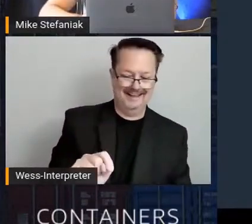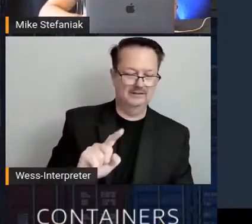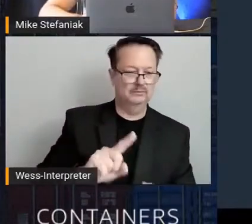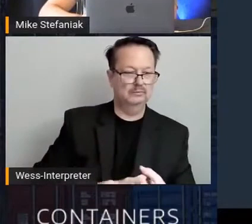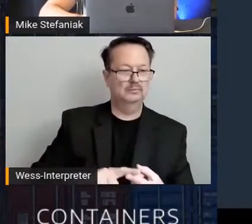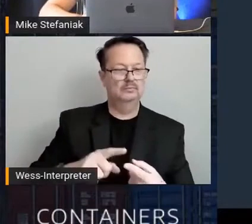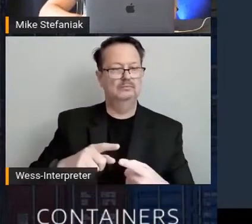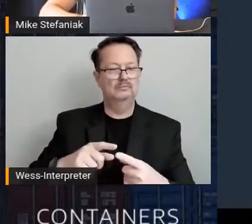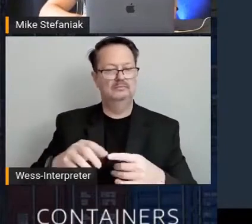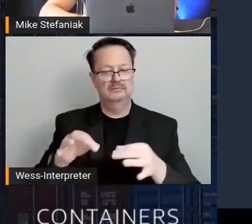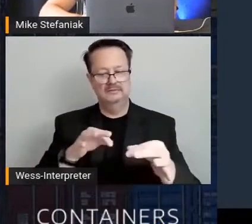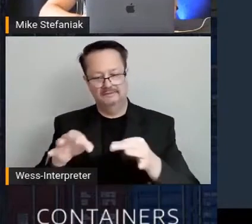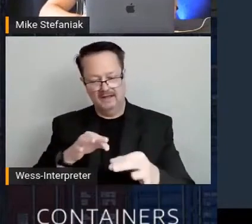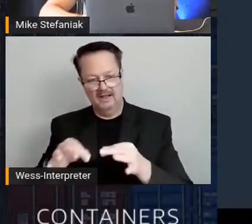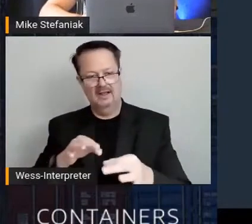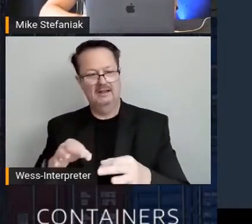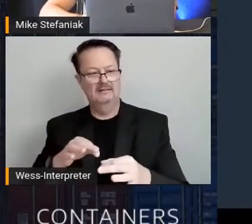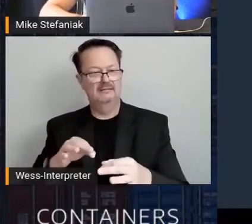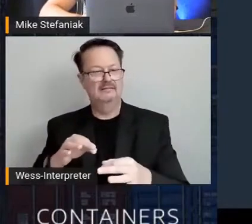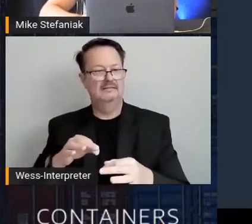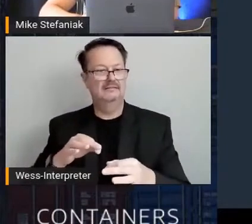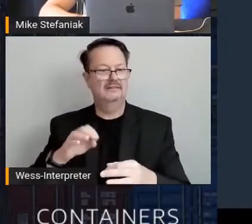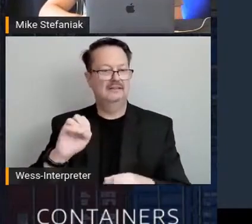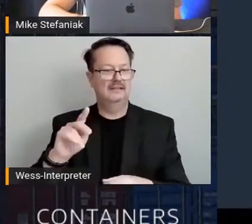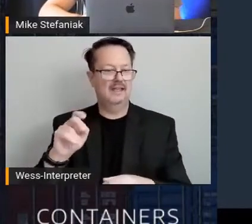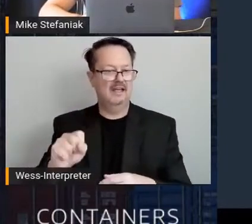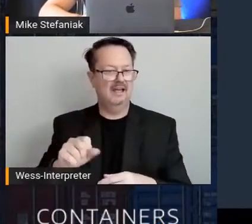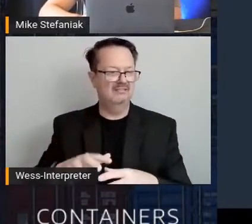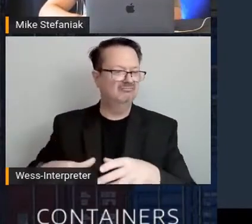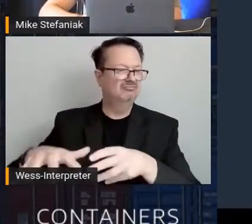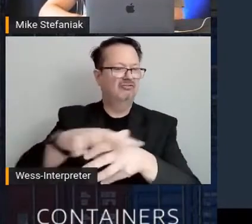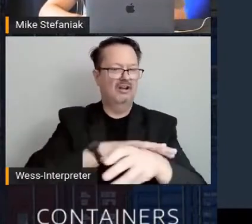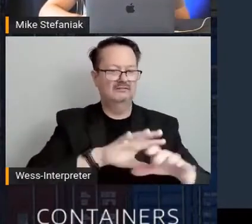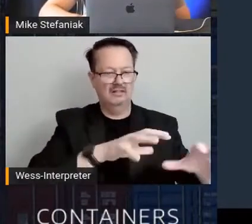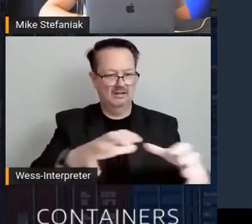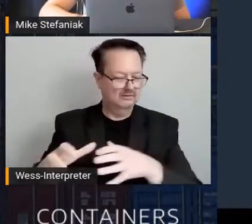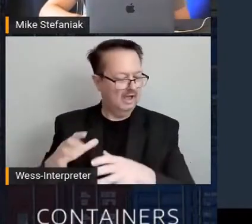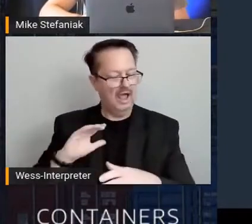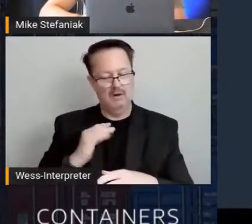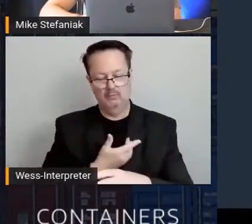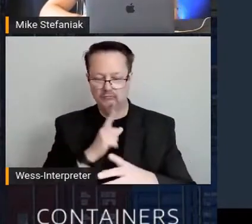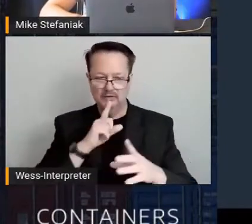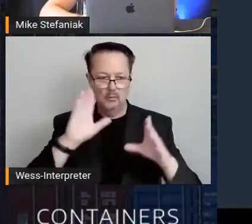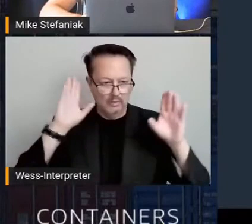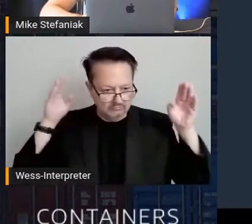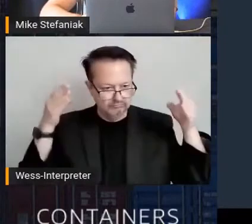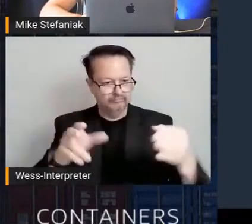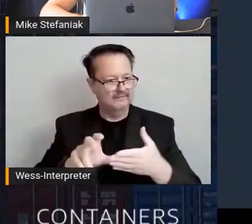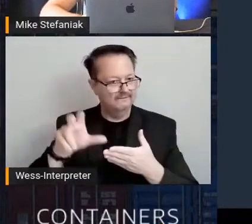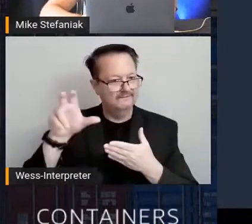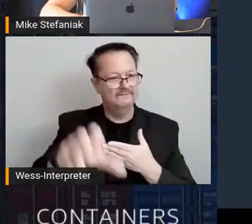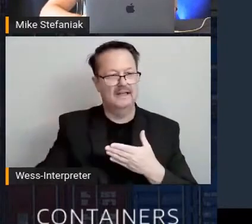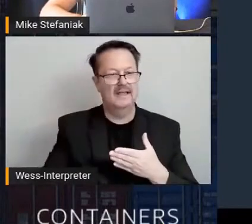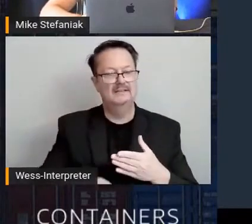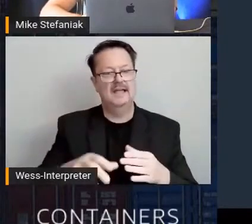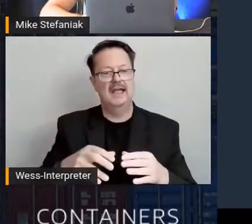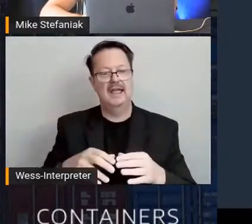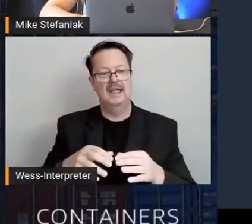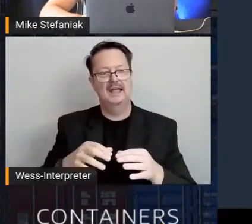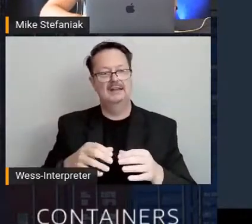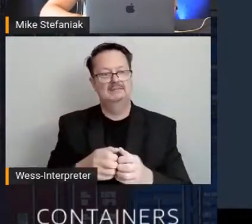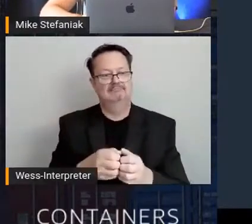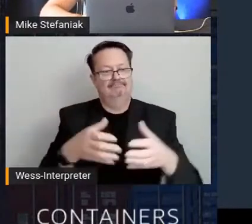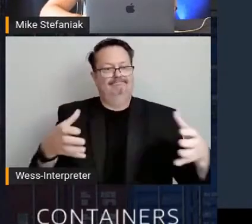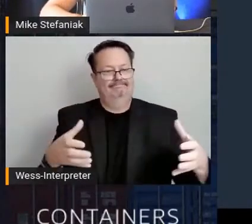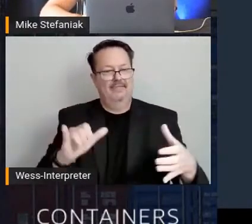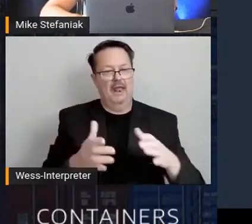across EKS Anywhere clusters. And we plan to continue investing here and really extend that operating model all the